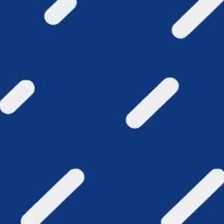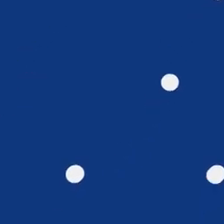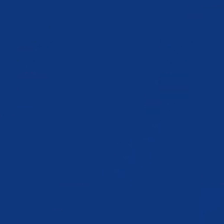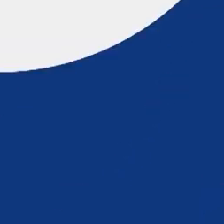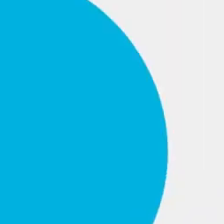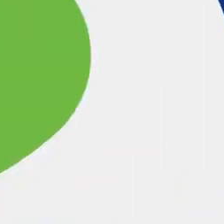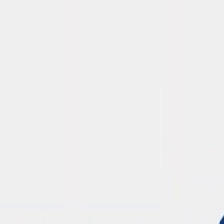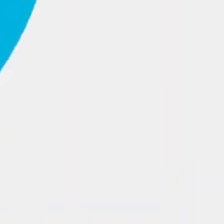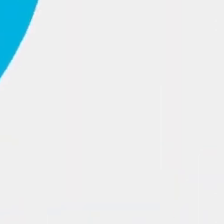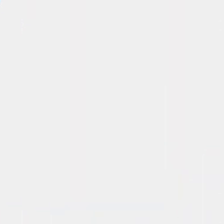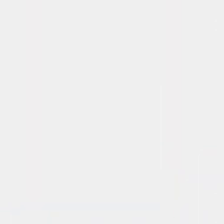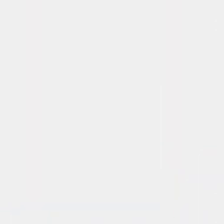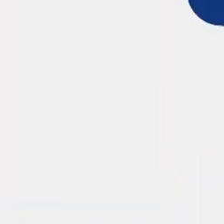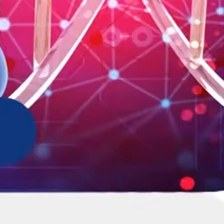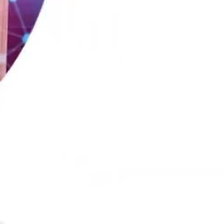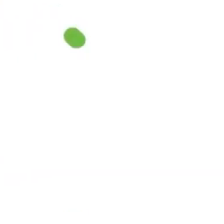Thank you.